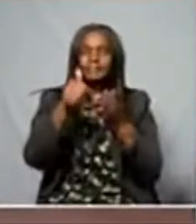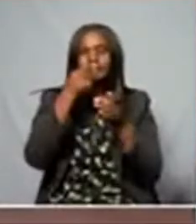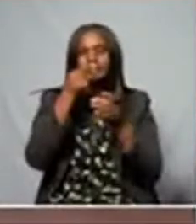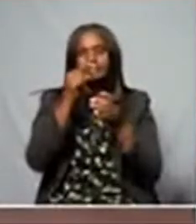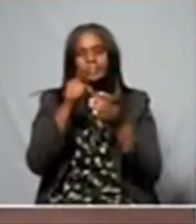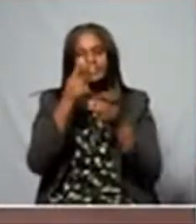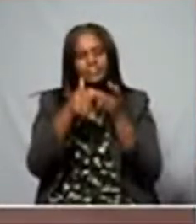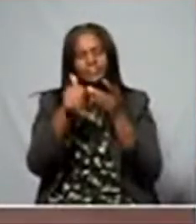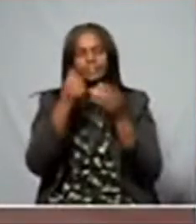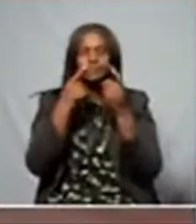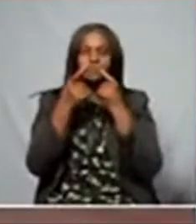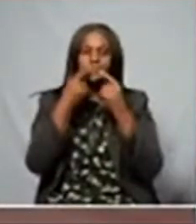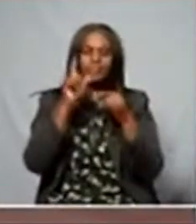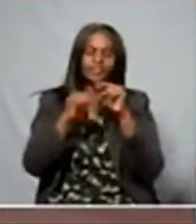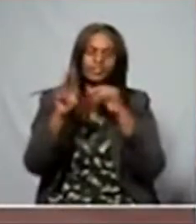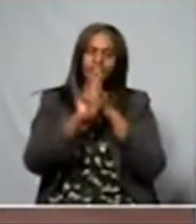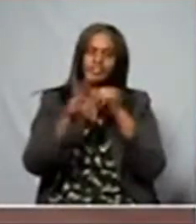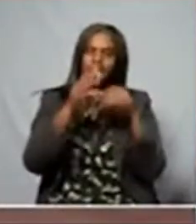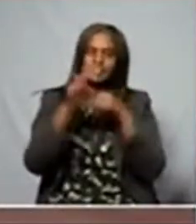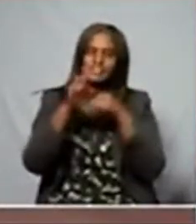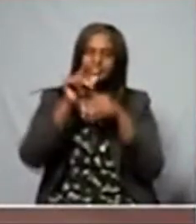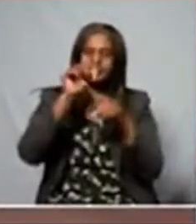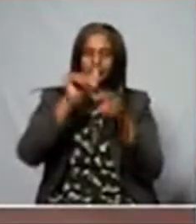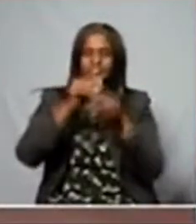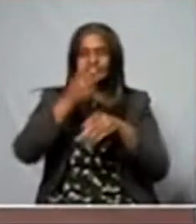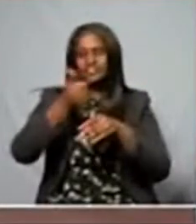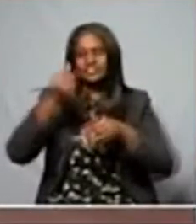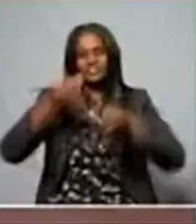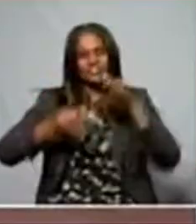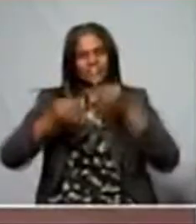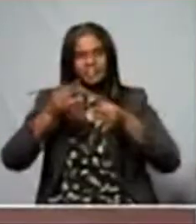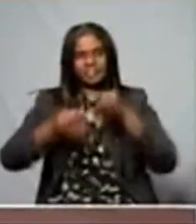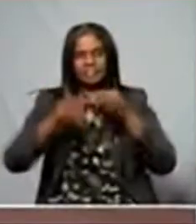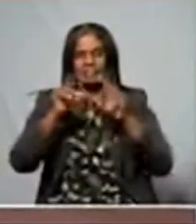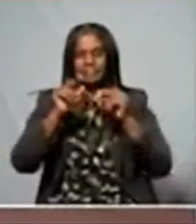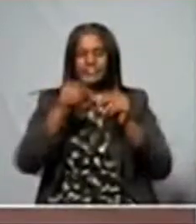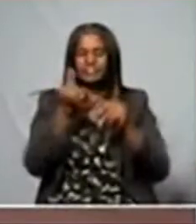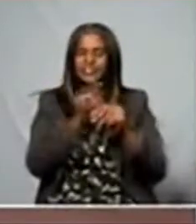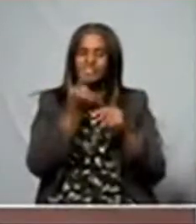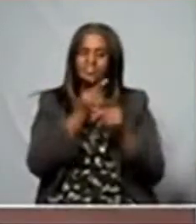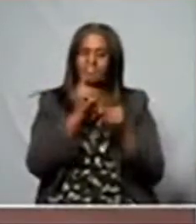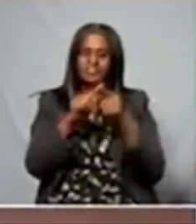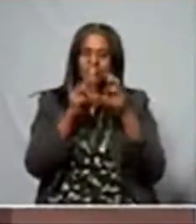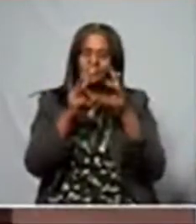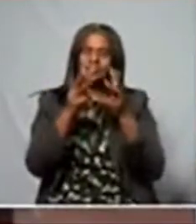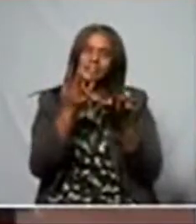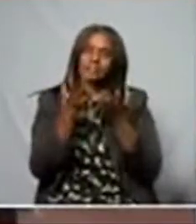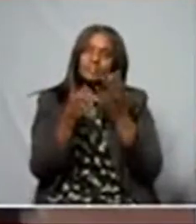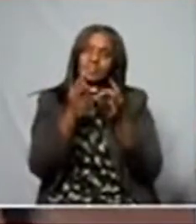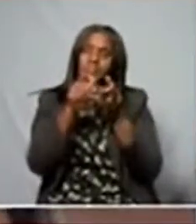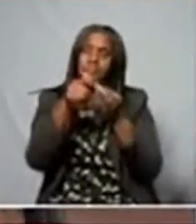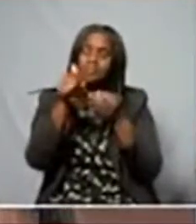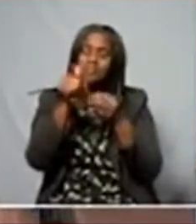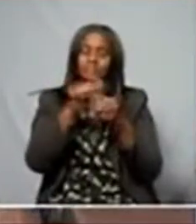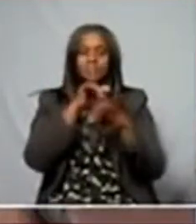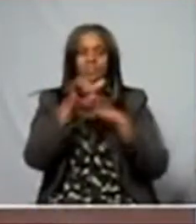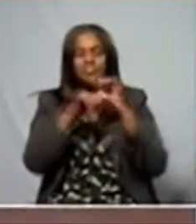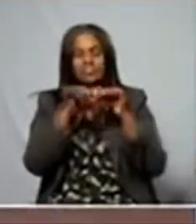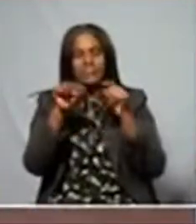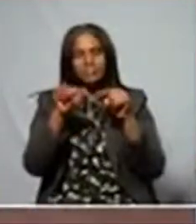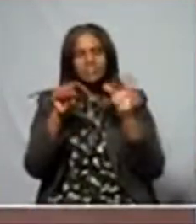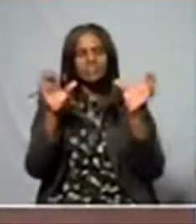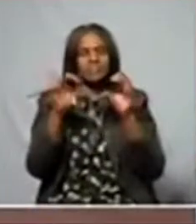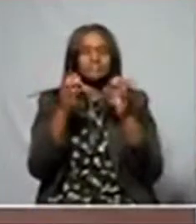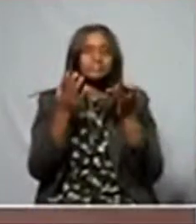which you say cannot be used against you in any court of law, except to the extent that unless if you are to deliberately mislead the